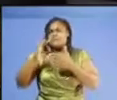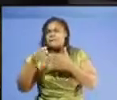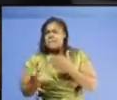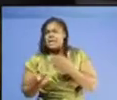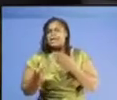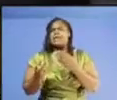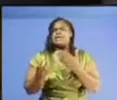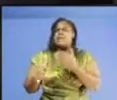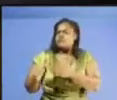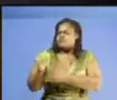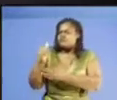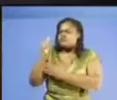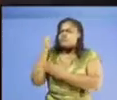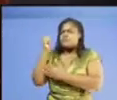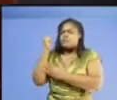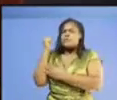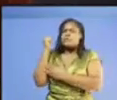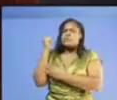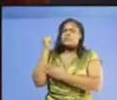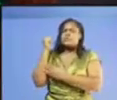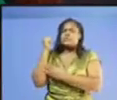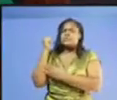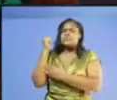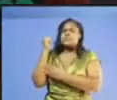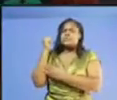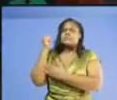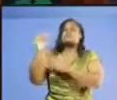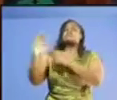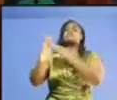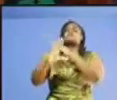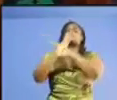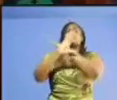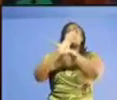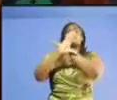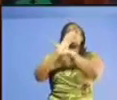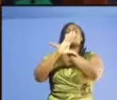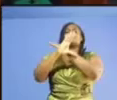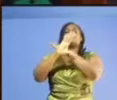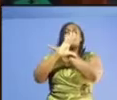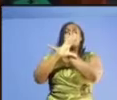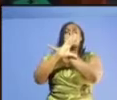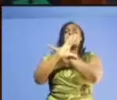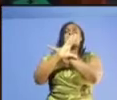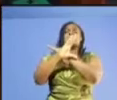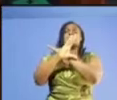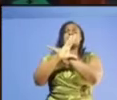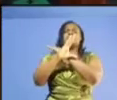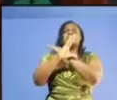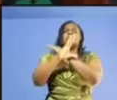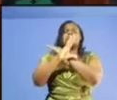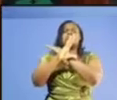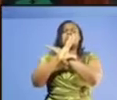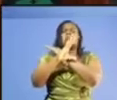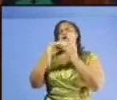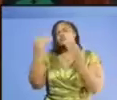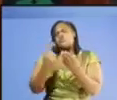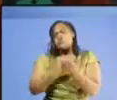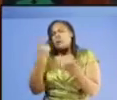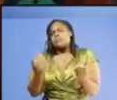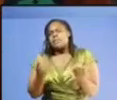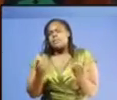reason does not prevent what you hope he would have, because you know he could